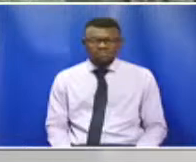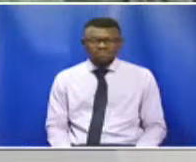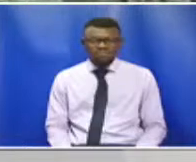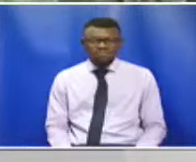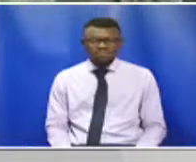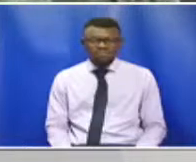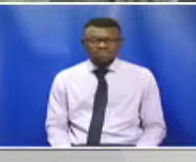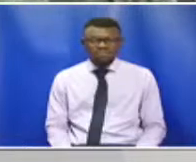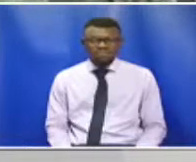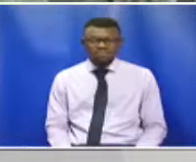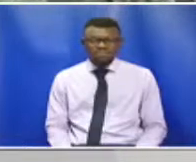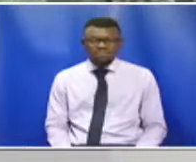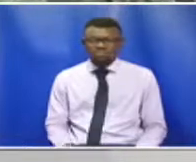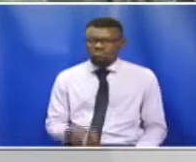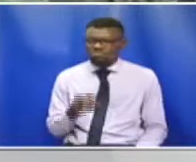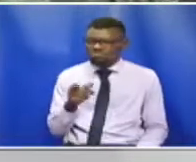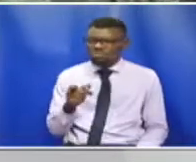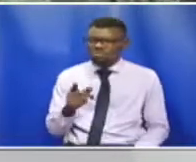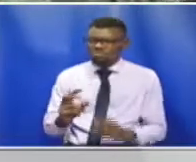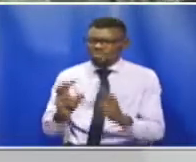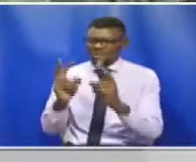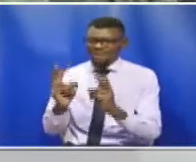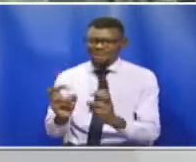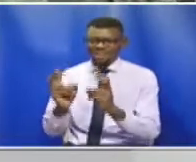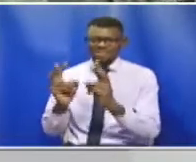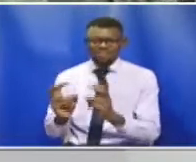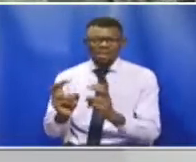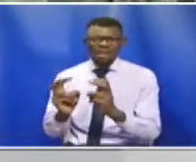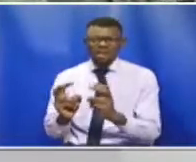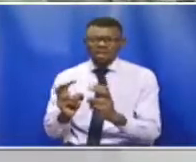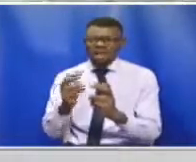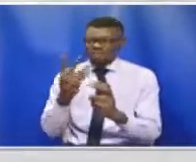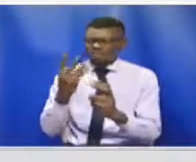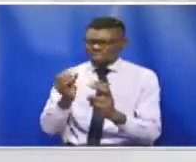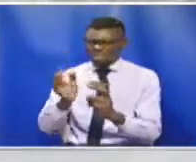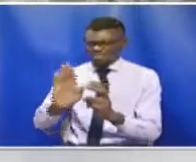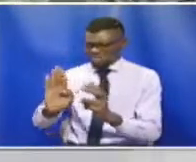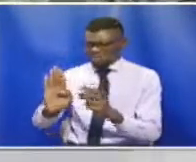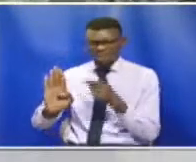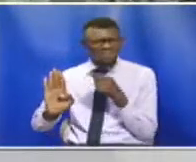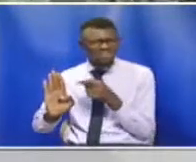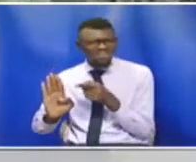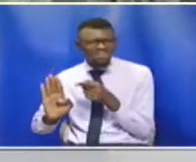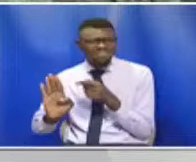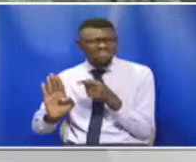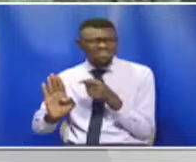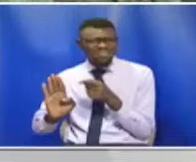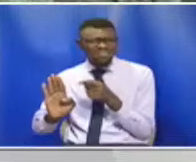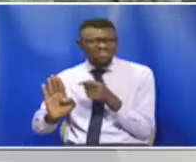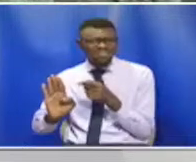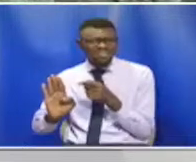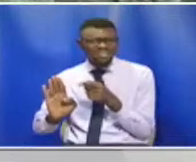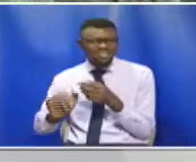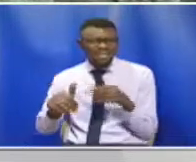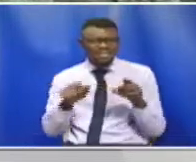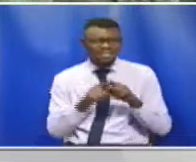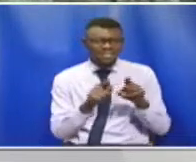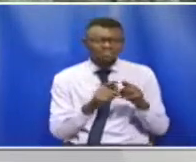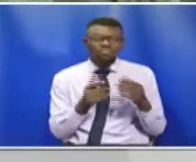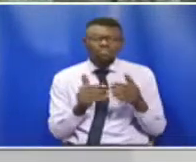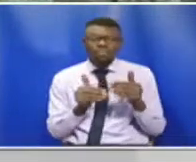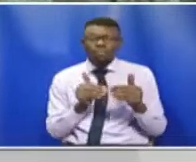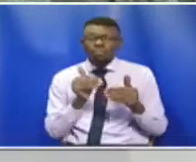matter of such magnitude that touches on almost 40 billion Kenya shillings, and prosecution